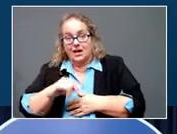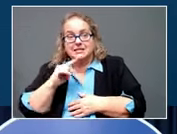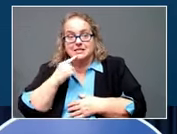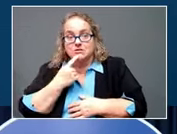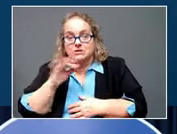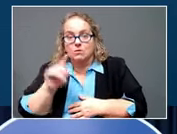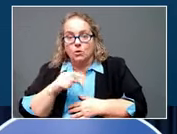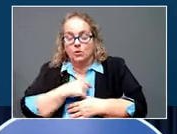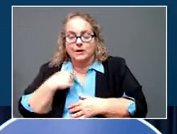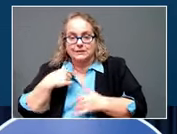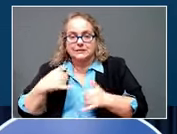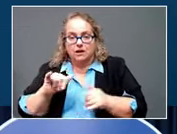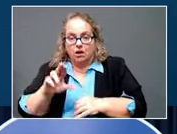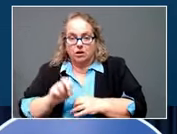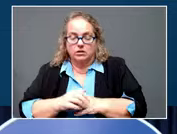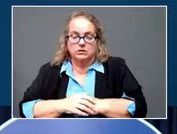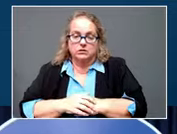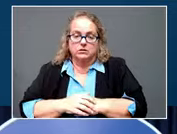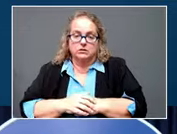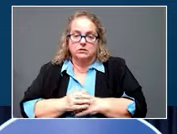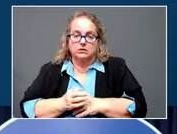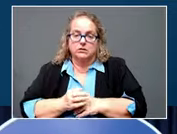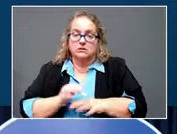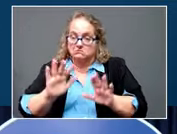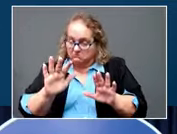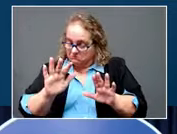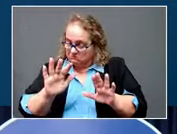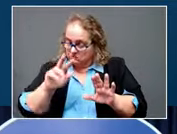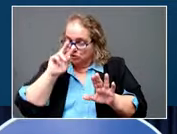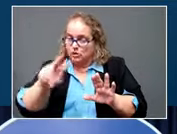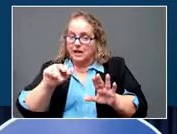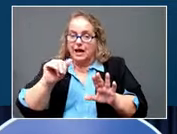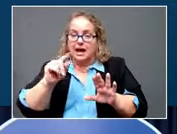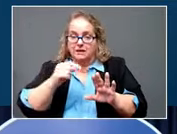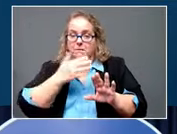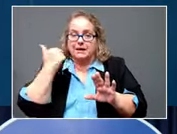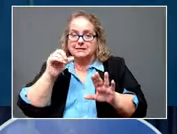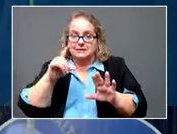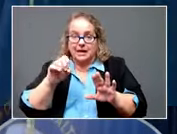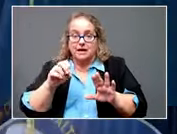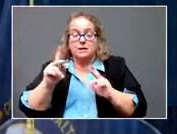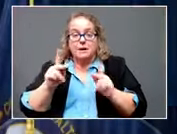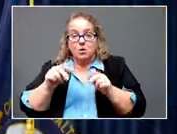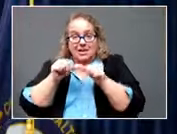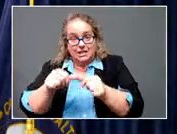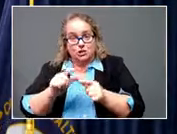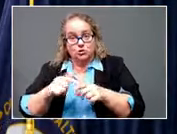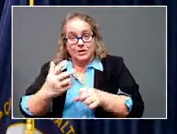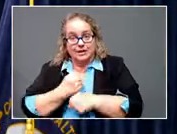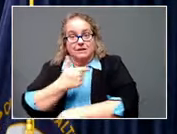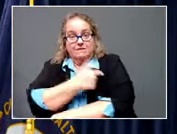are. But let's look at the bright side. People continue to get vaccinated. We continue to talk as a